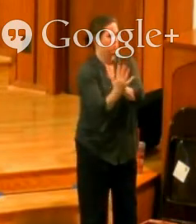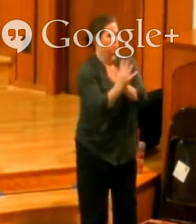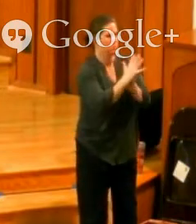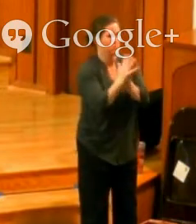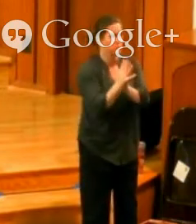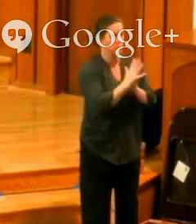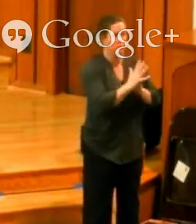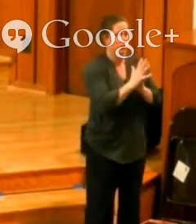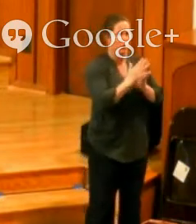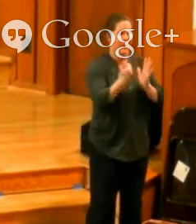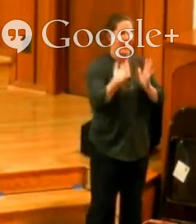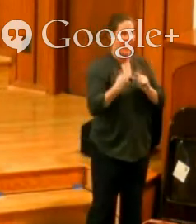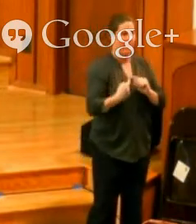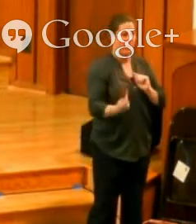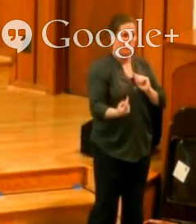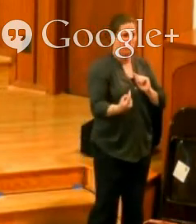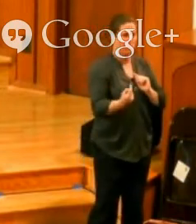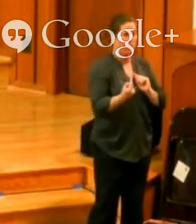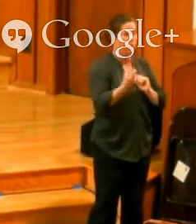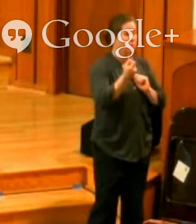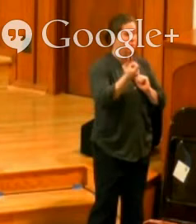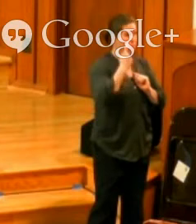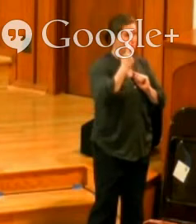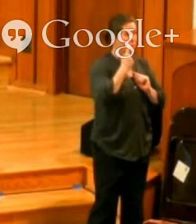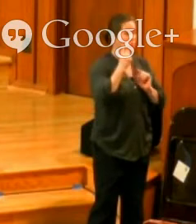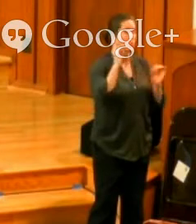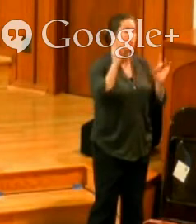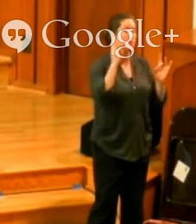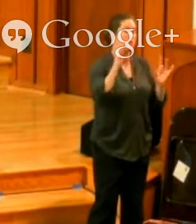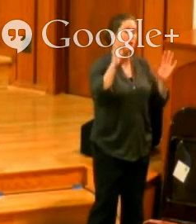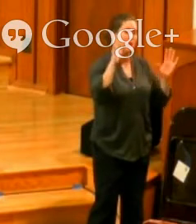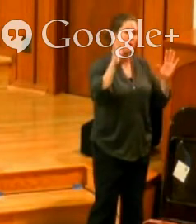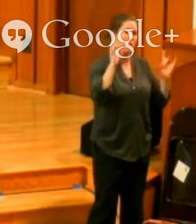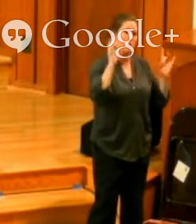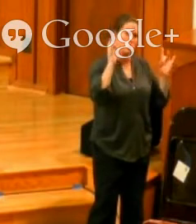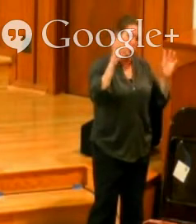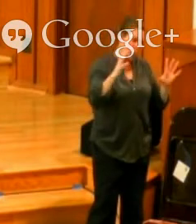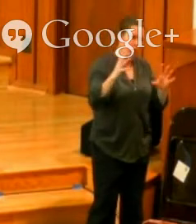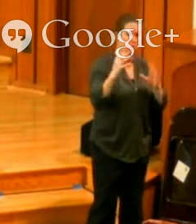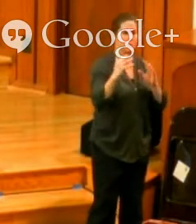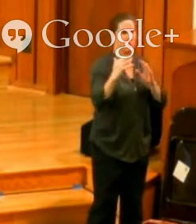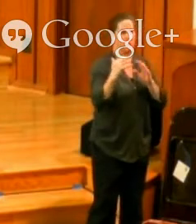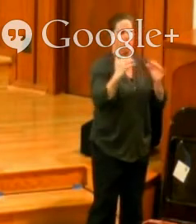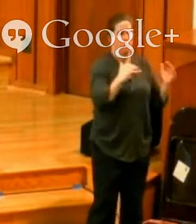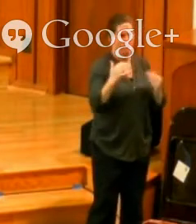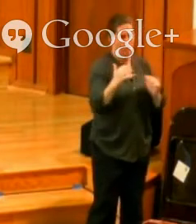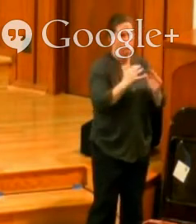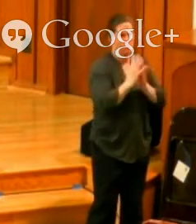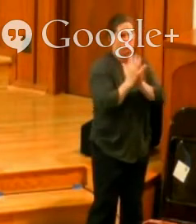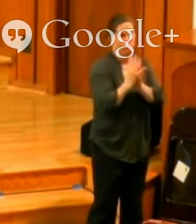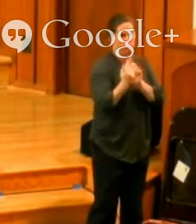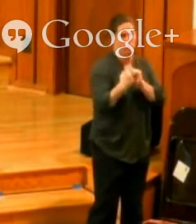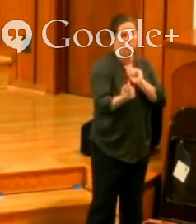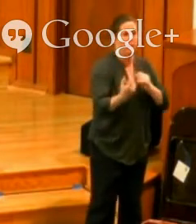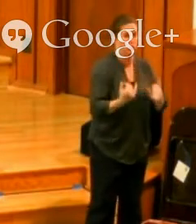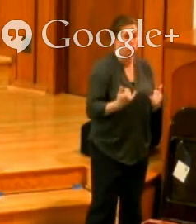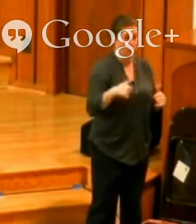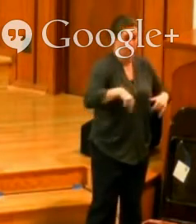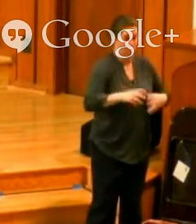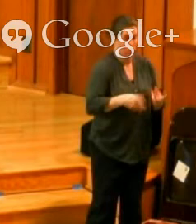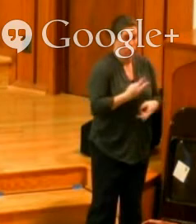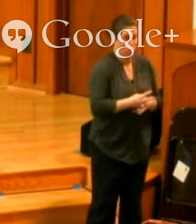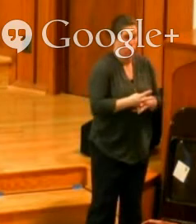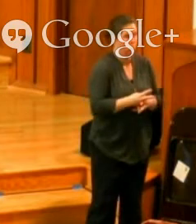have a controversy. And friends, there is a great controversy going on in the world today. If you say, well, I've never had a great